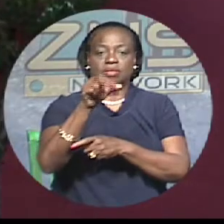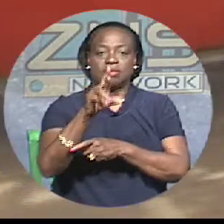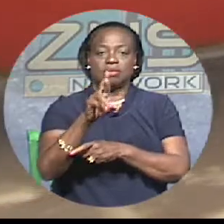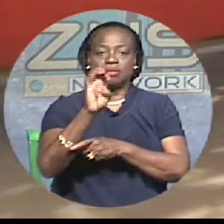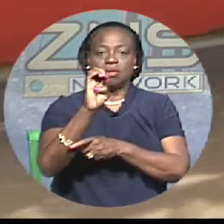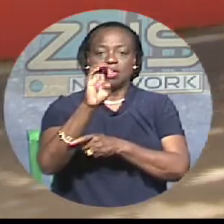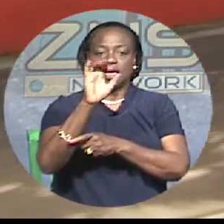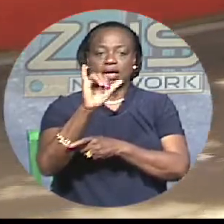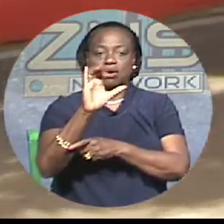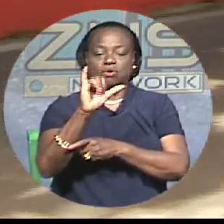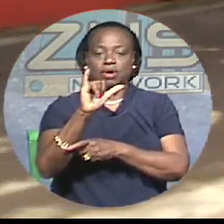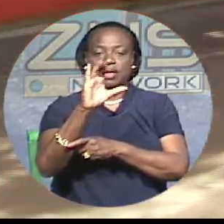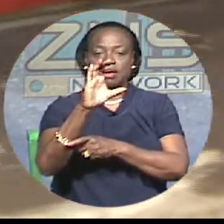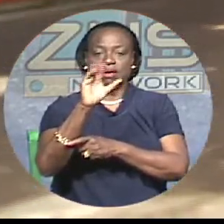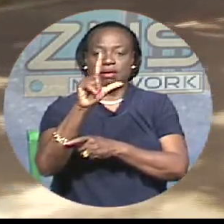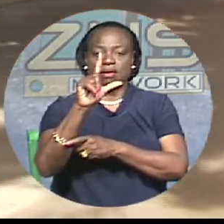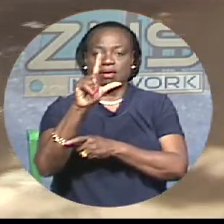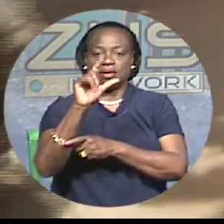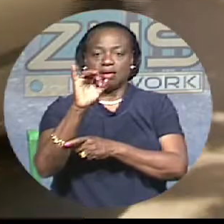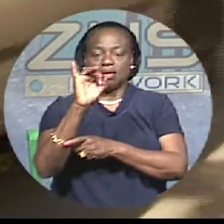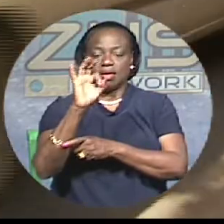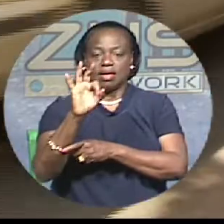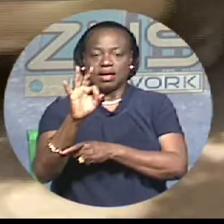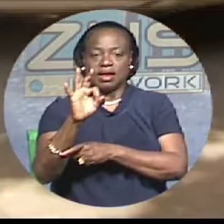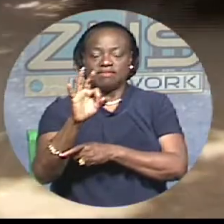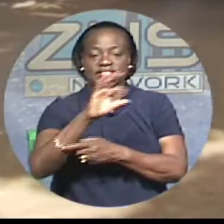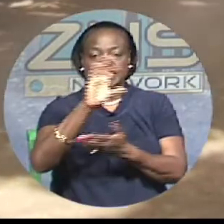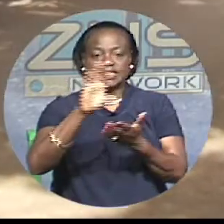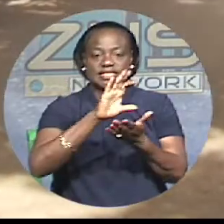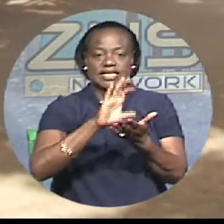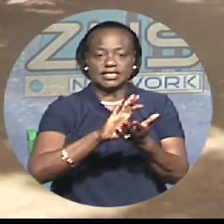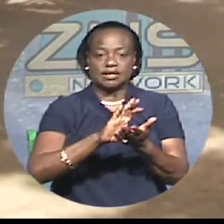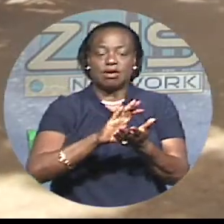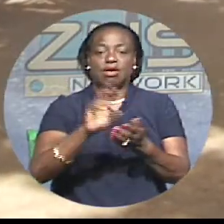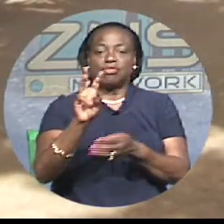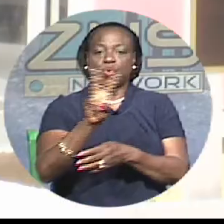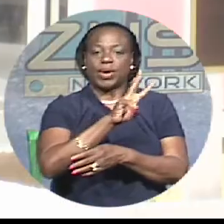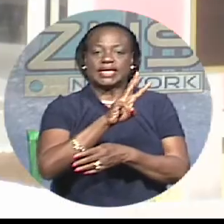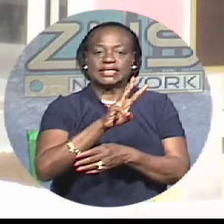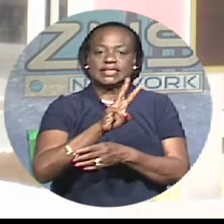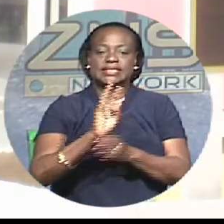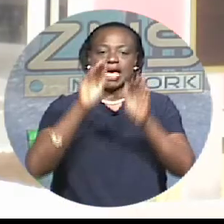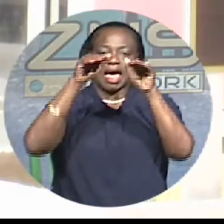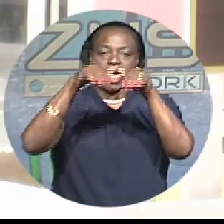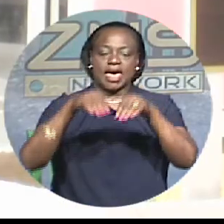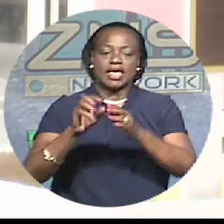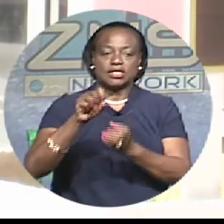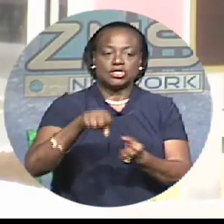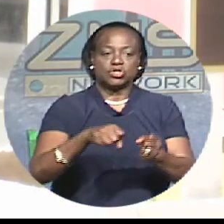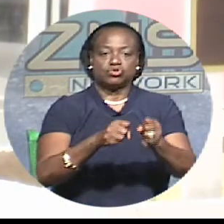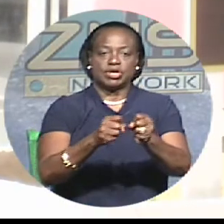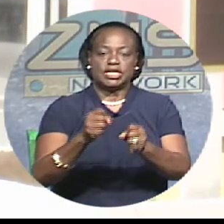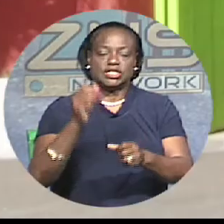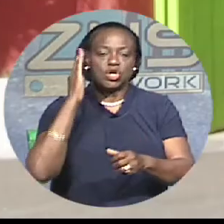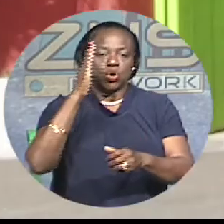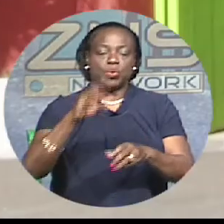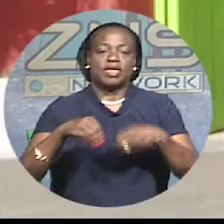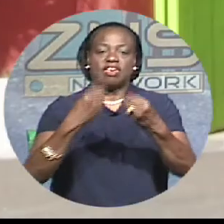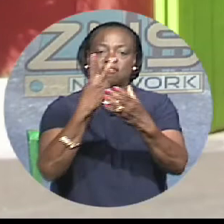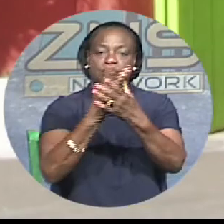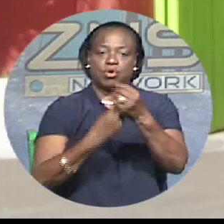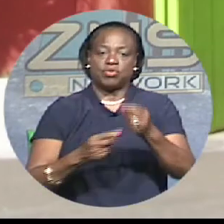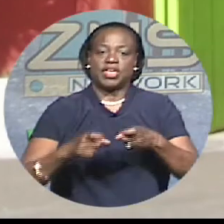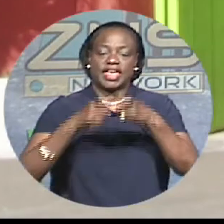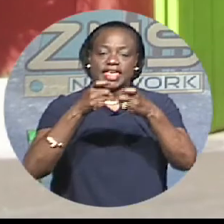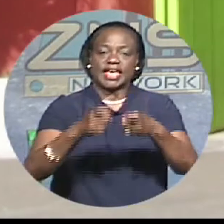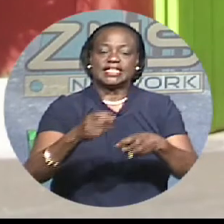epicenter, Gazzaroli believes the village will make the entire West Hill Street area vibrant, giving both guests and residents a chance to focus